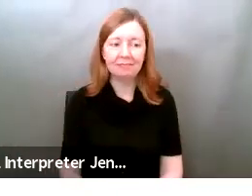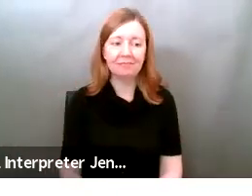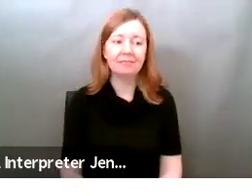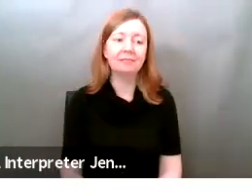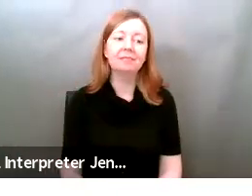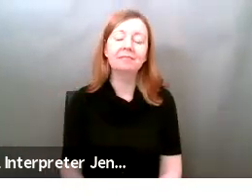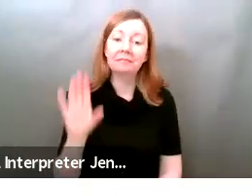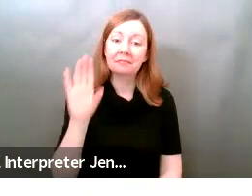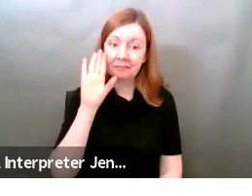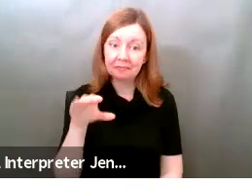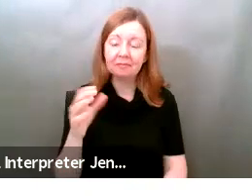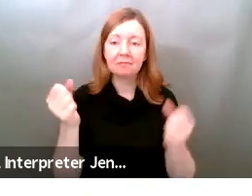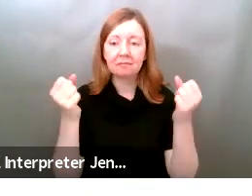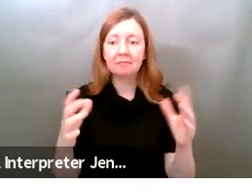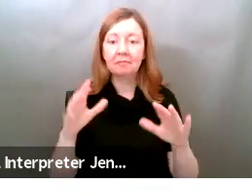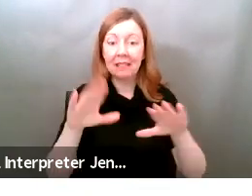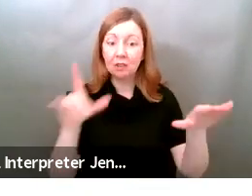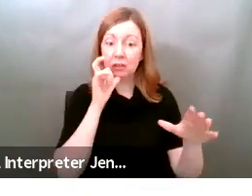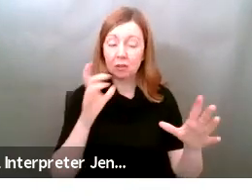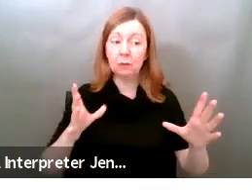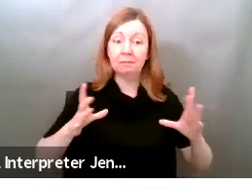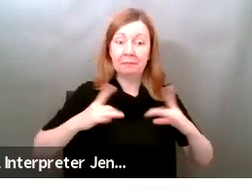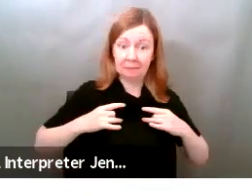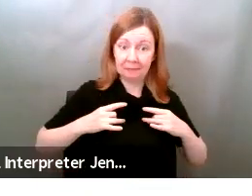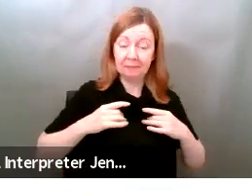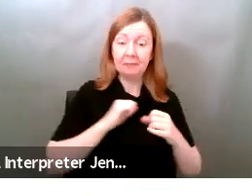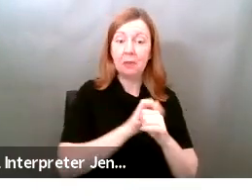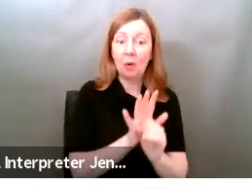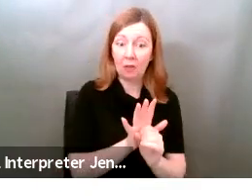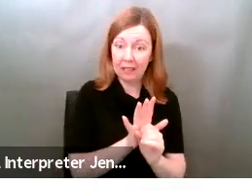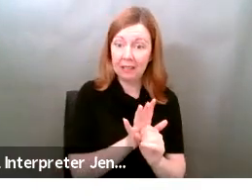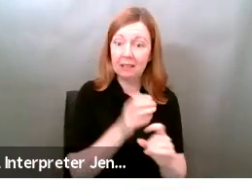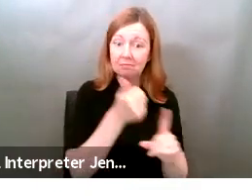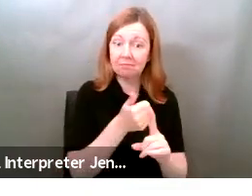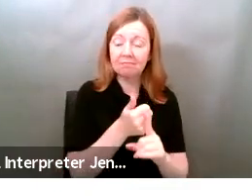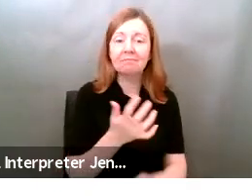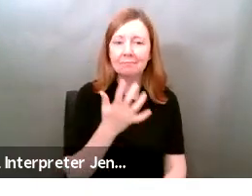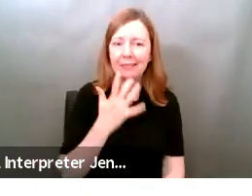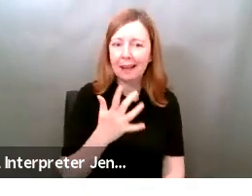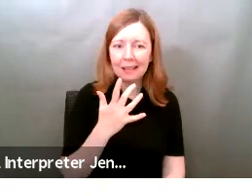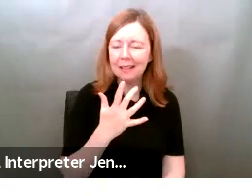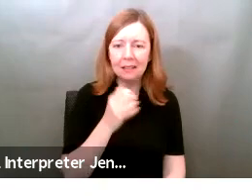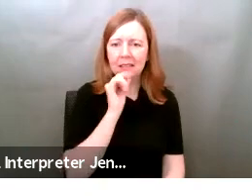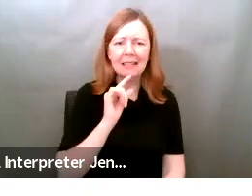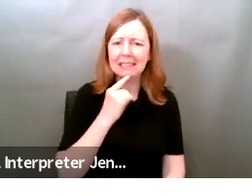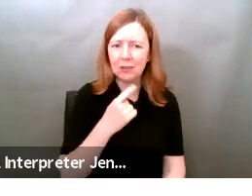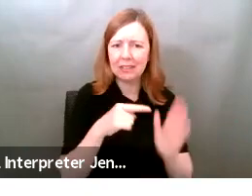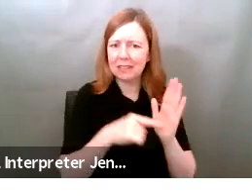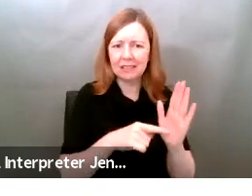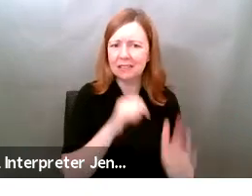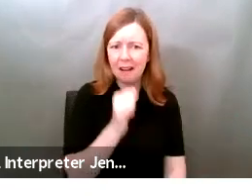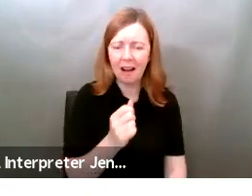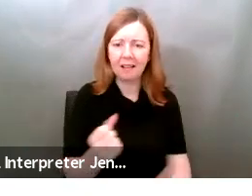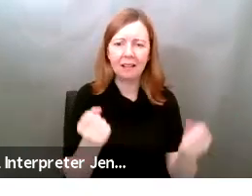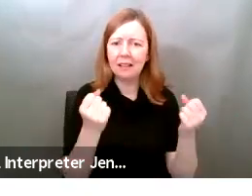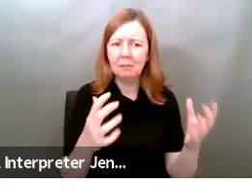While we know that many children who do get COVID infections are lucky and don't have very serious symptoms, a lot of